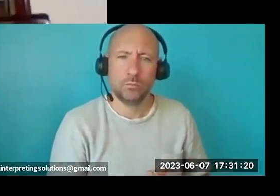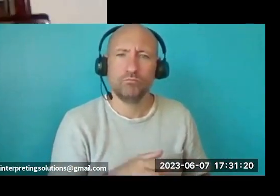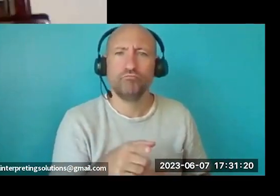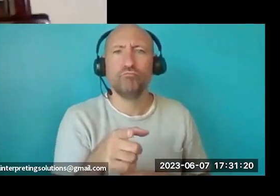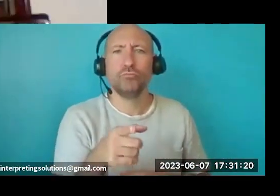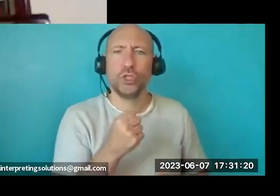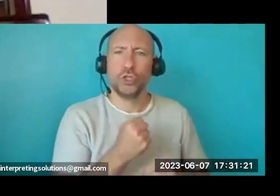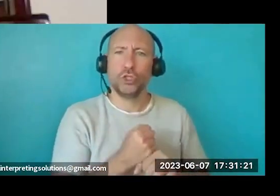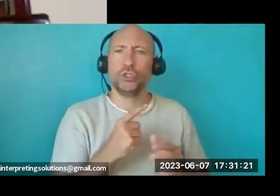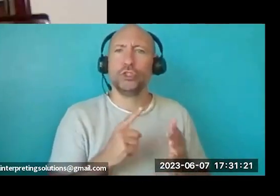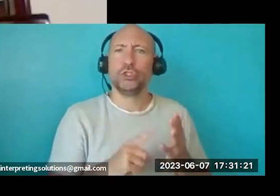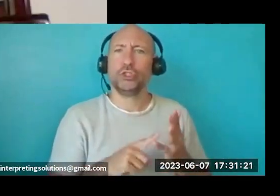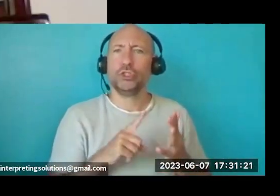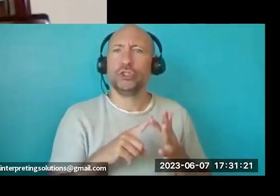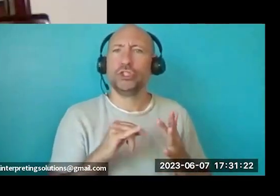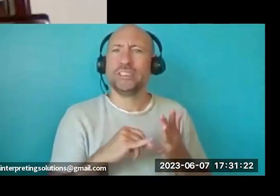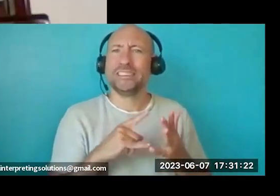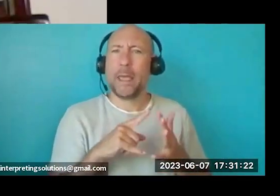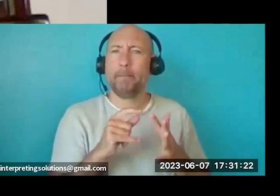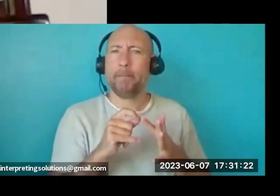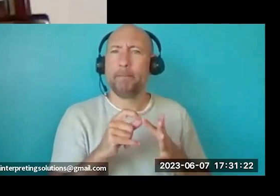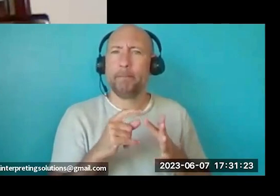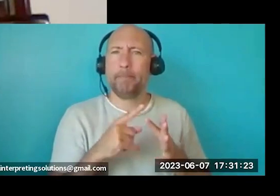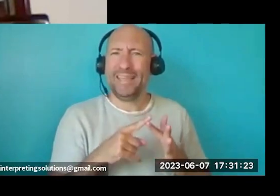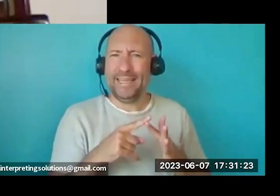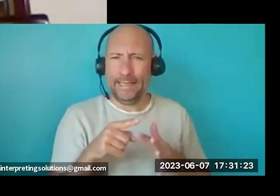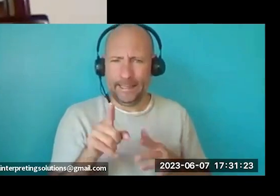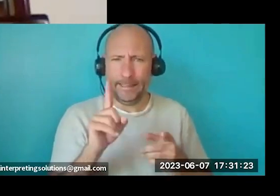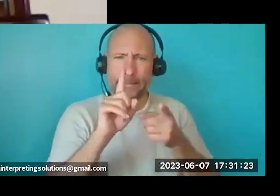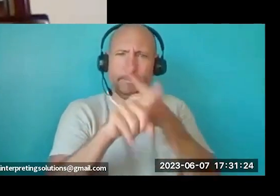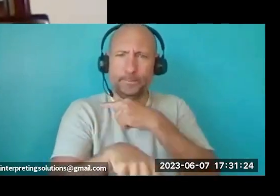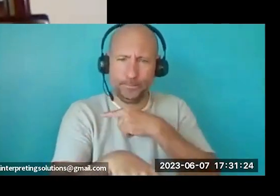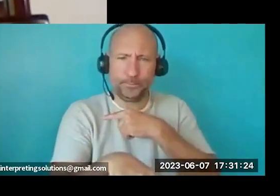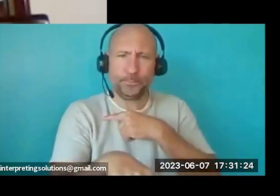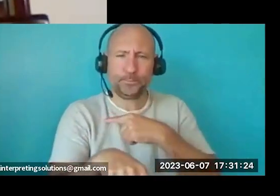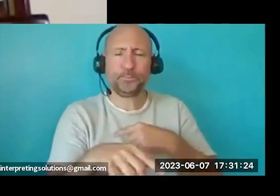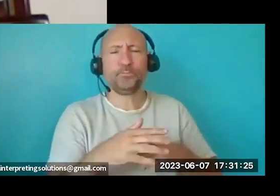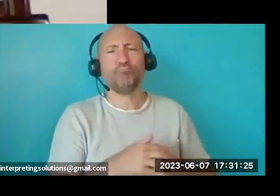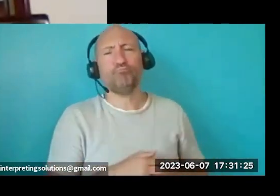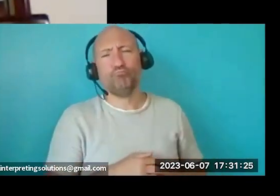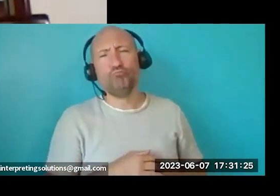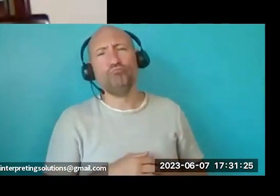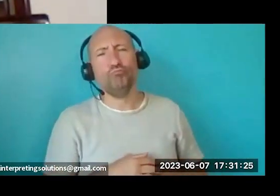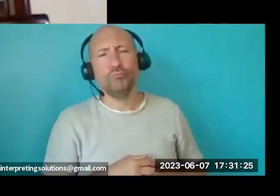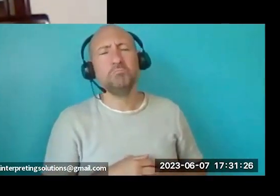Well, I would say that the